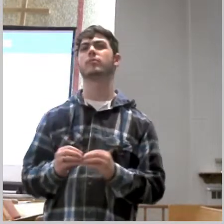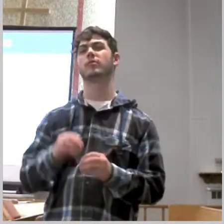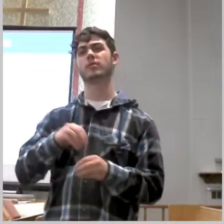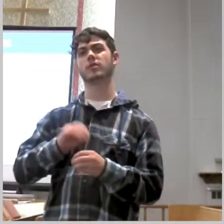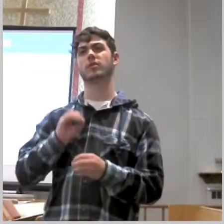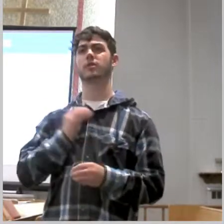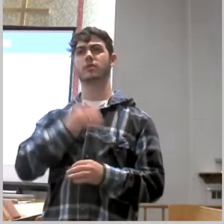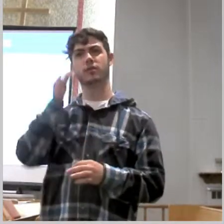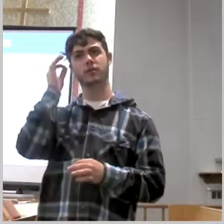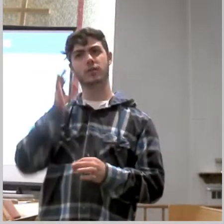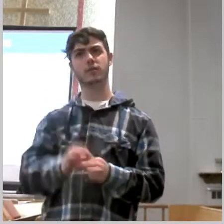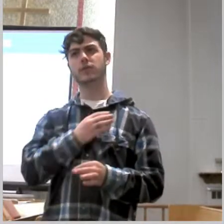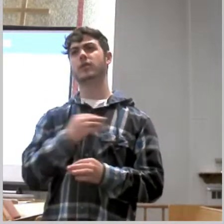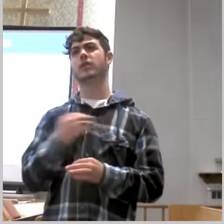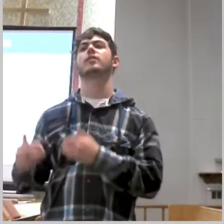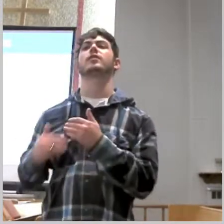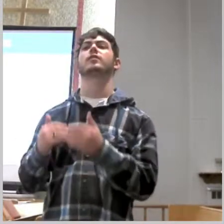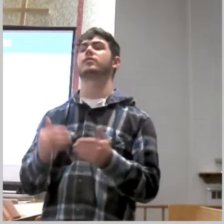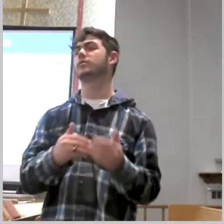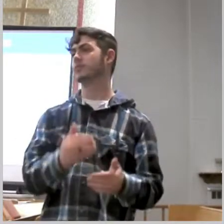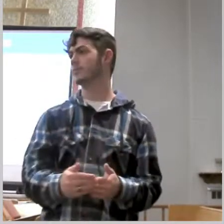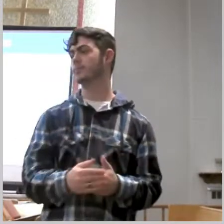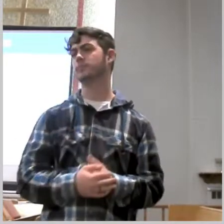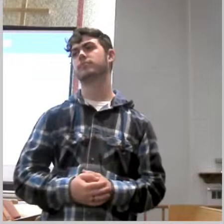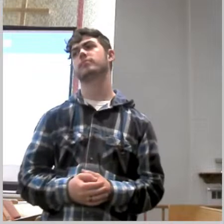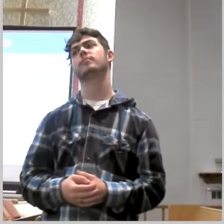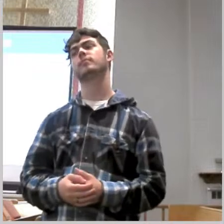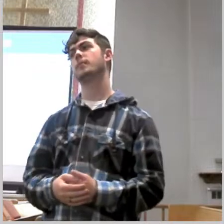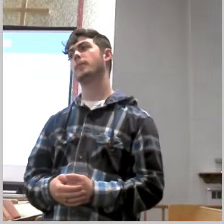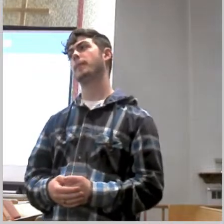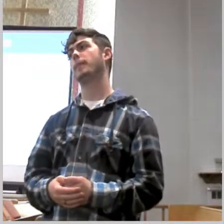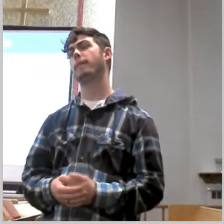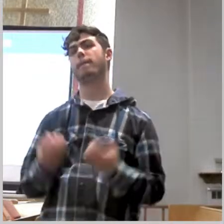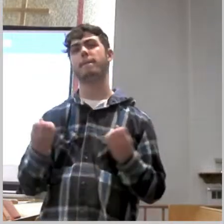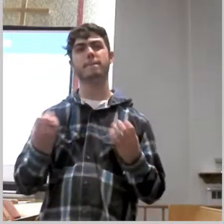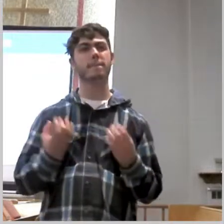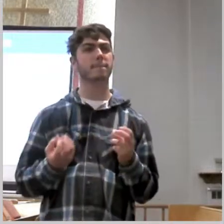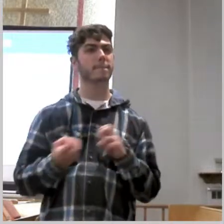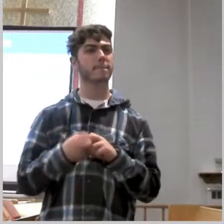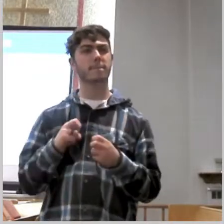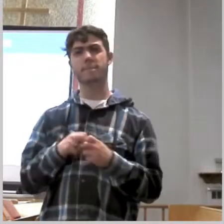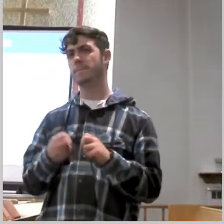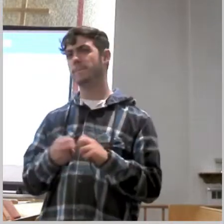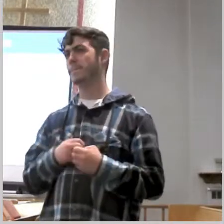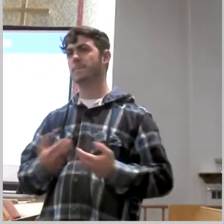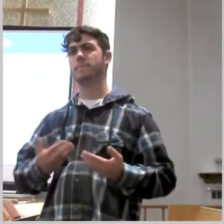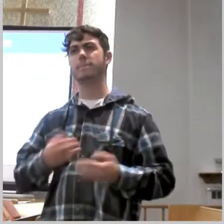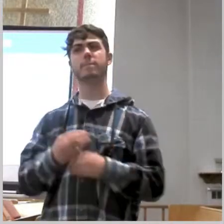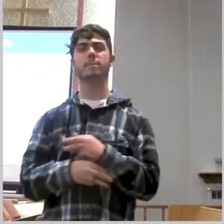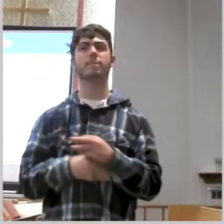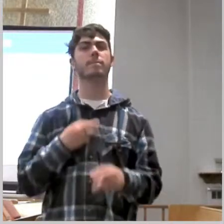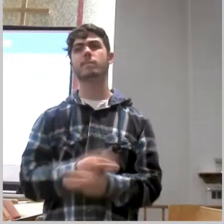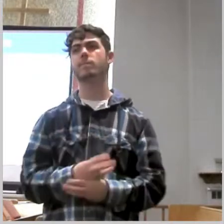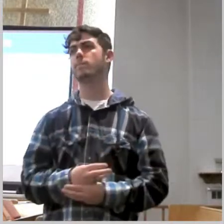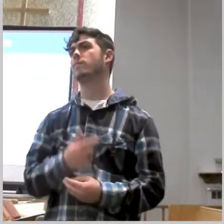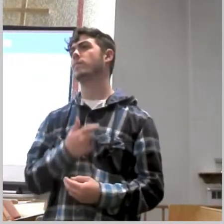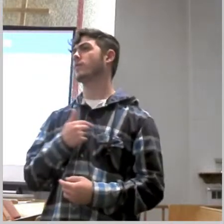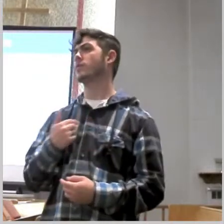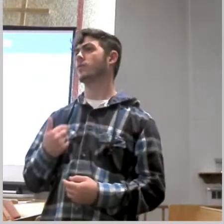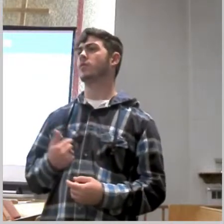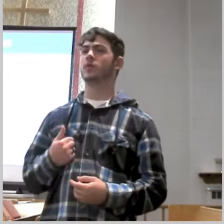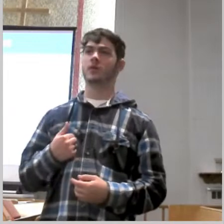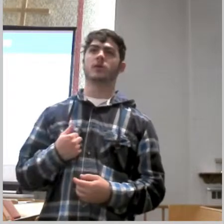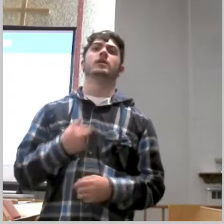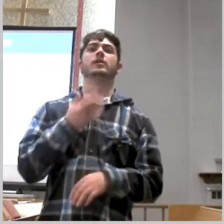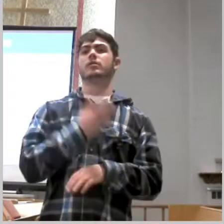in our generosity, to grow in all aspects of our life, Father. Even though there's many struggles and trials in this world, Father, even though we are even